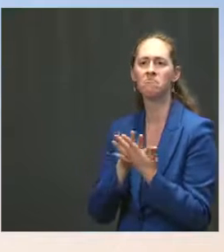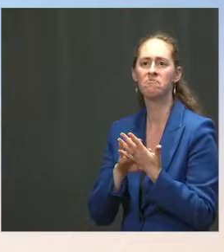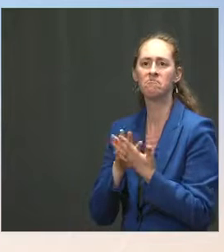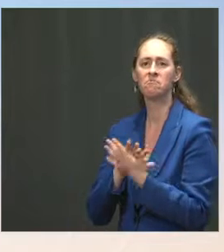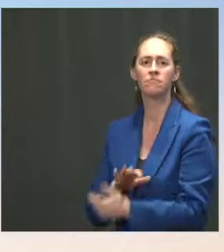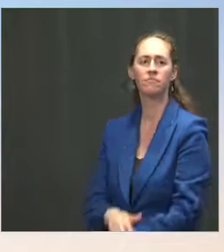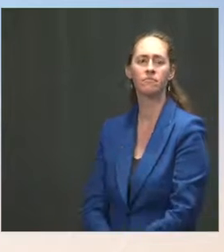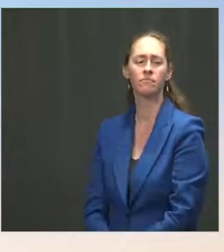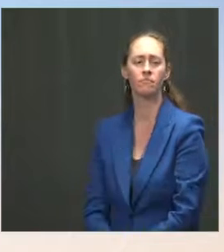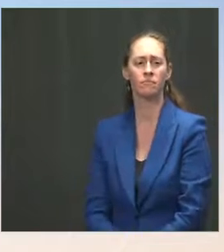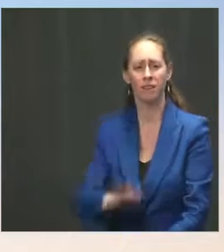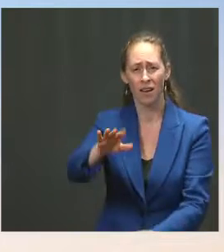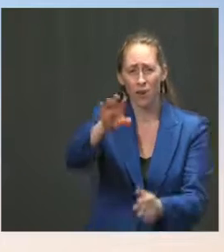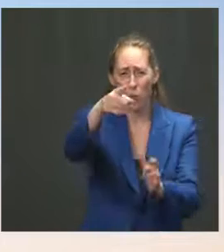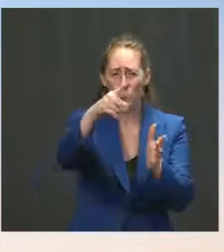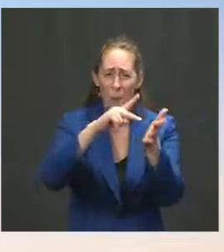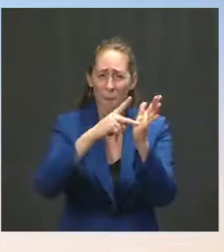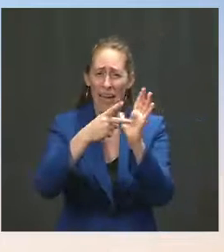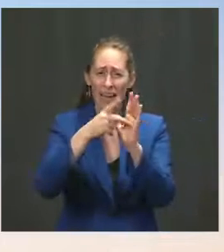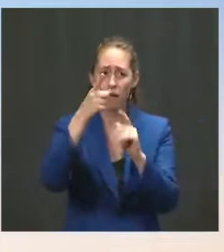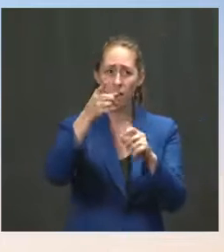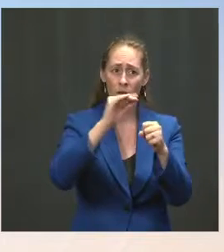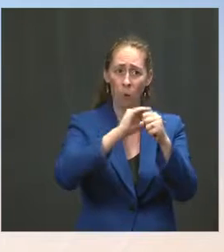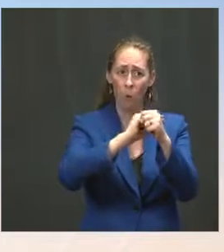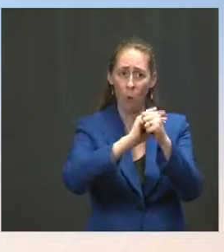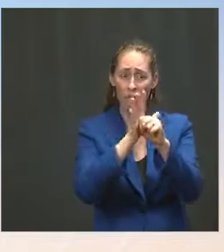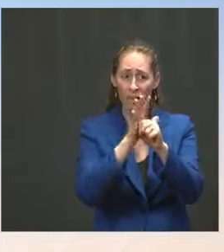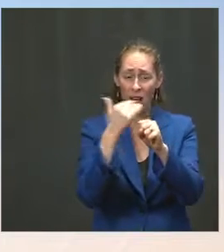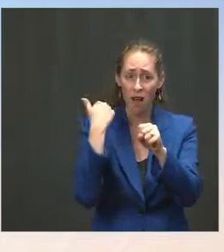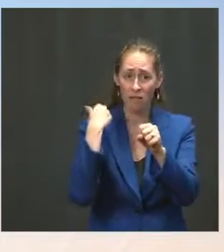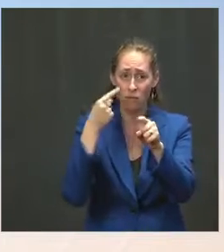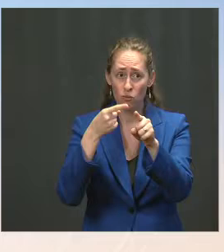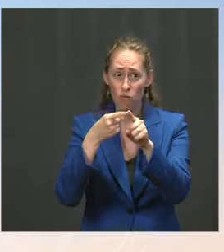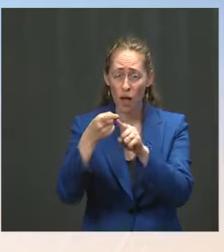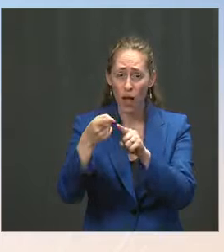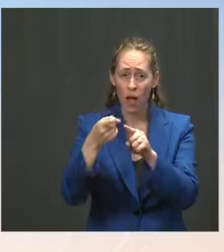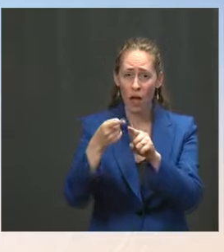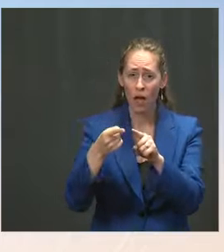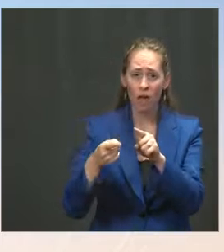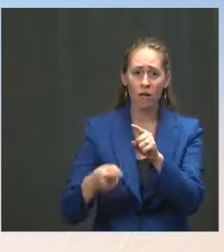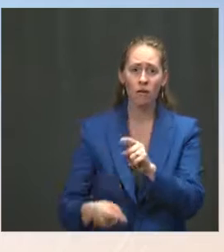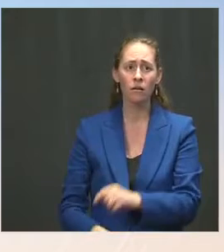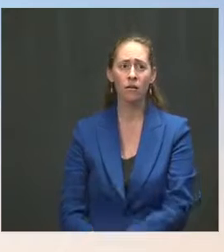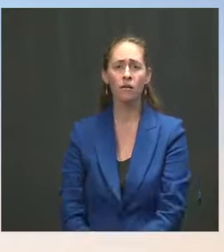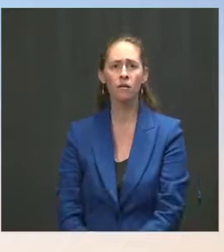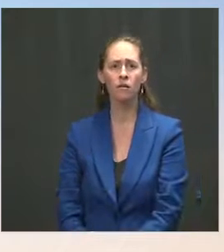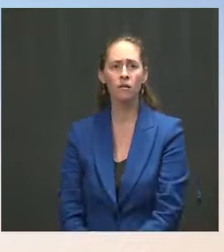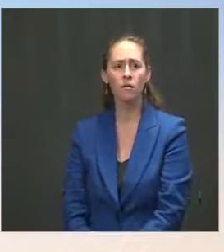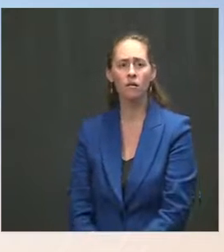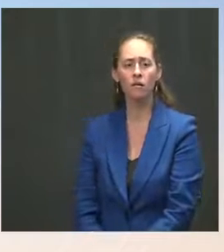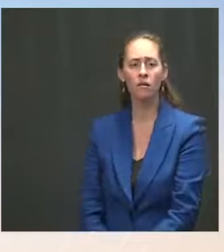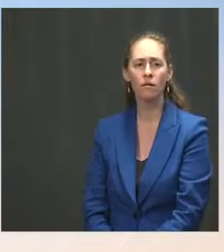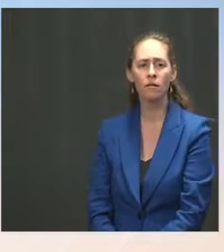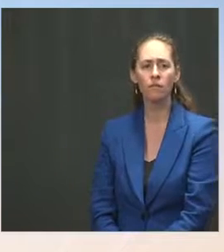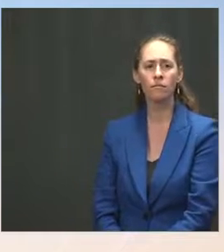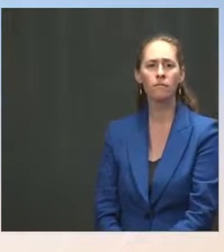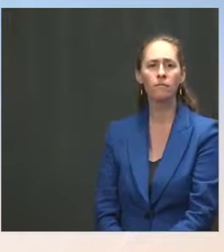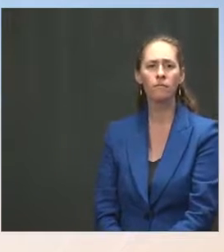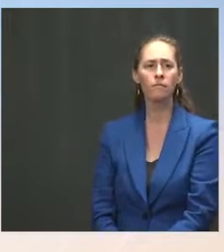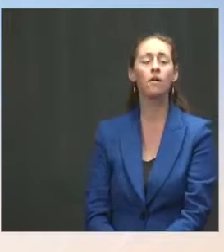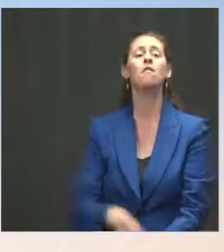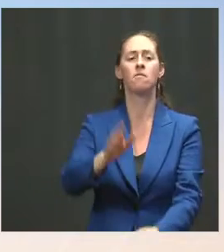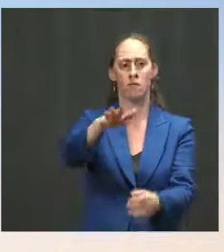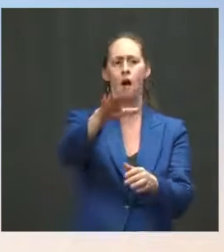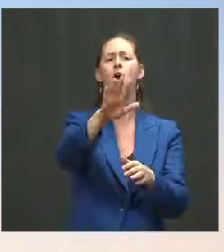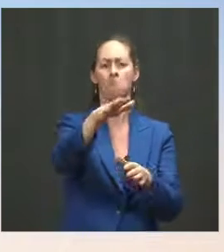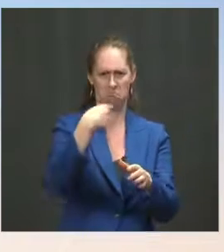of the coronavirus? Strain of is it in the same family with the Ebola virus? I'm happy to check